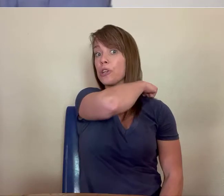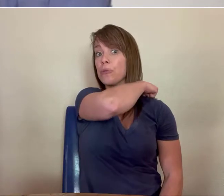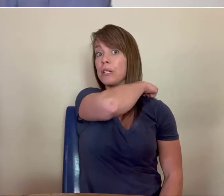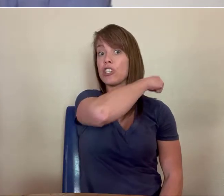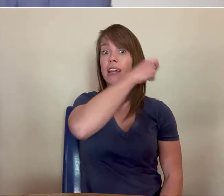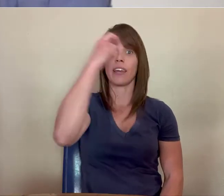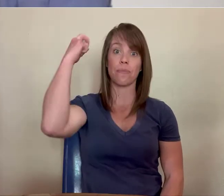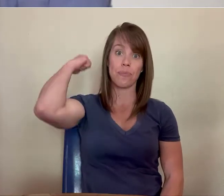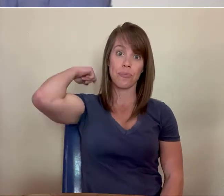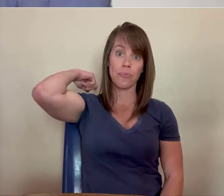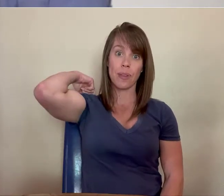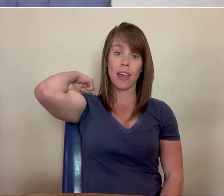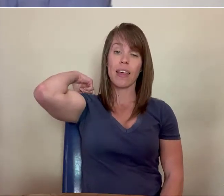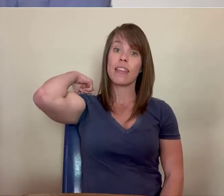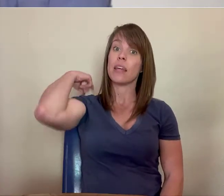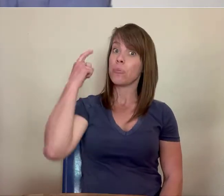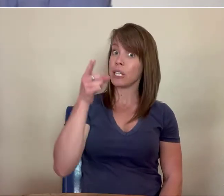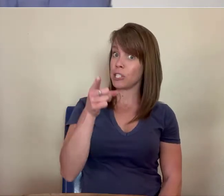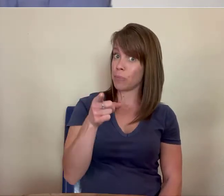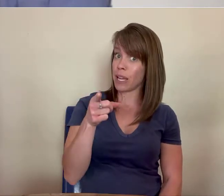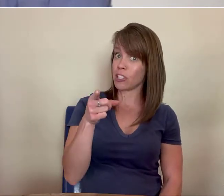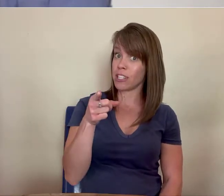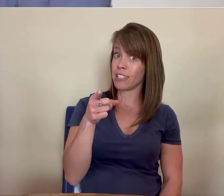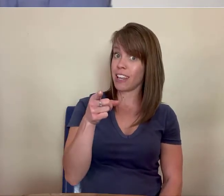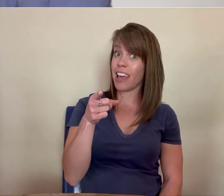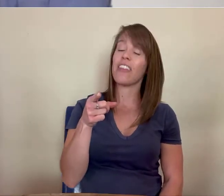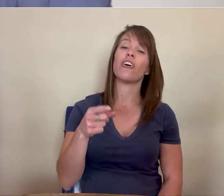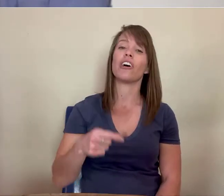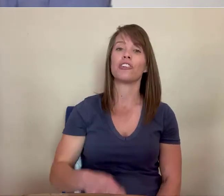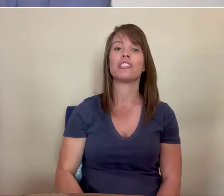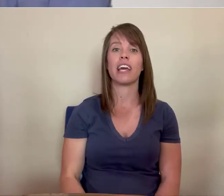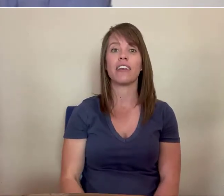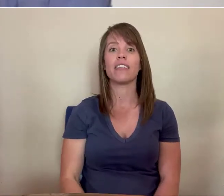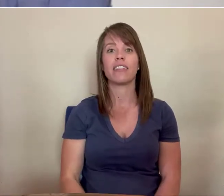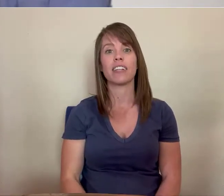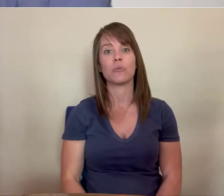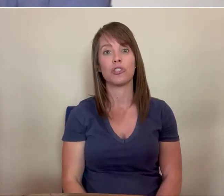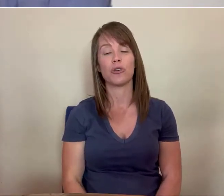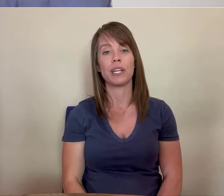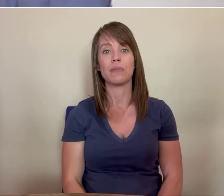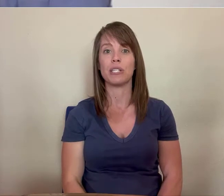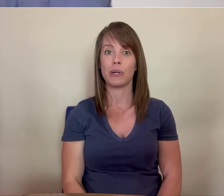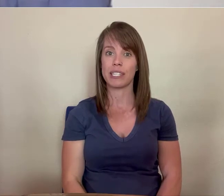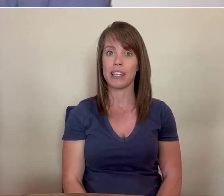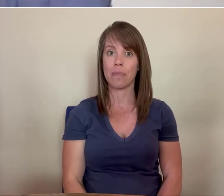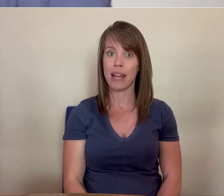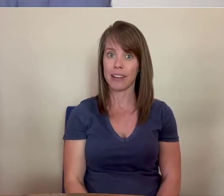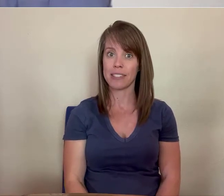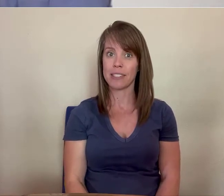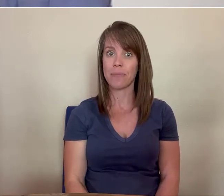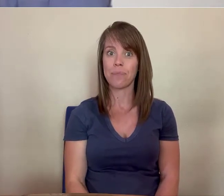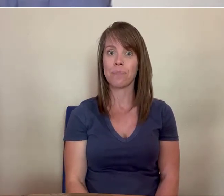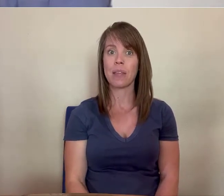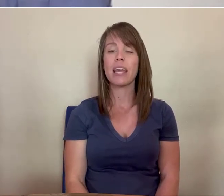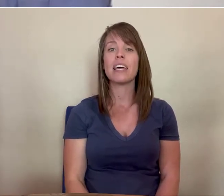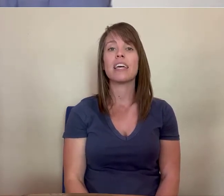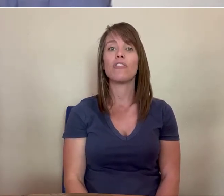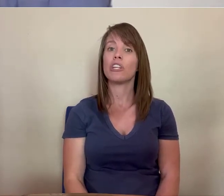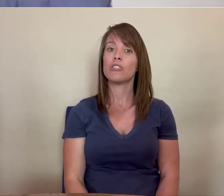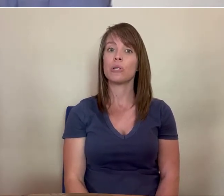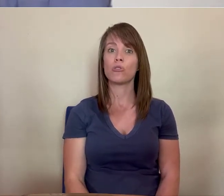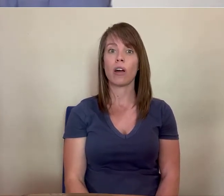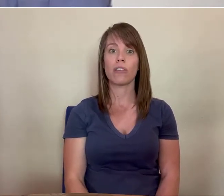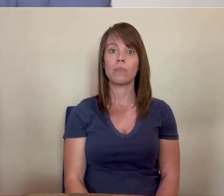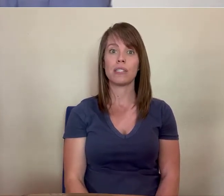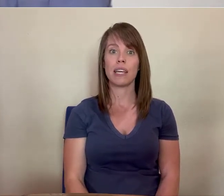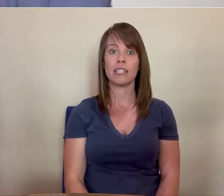locations where you'll be checking. Then point to your patient and they'll understand that that's what you're going to be doing to them next. If you